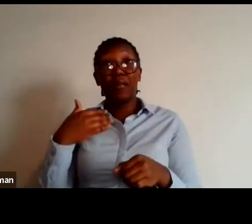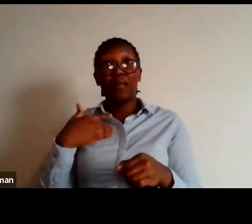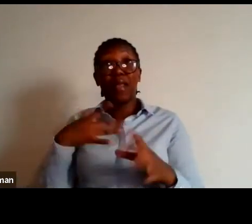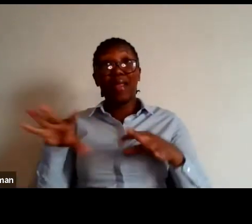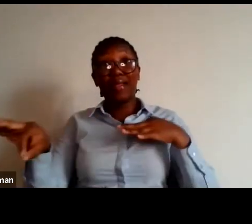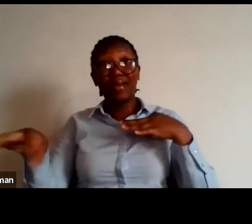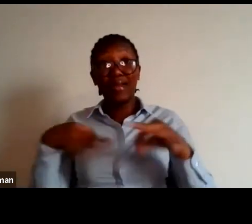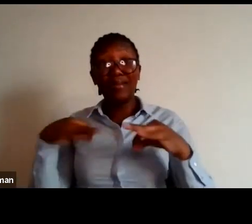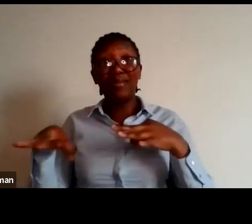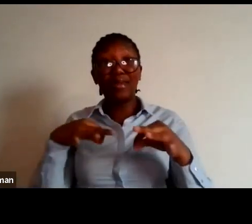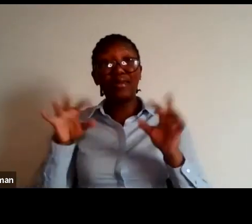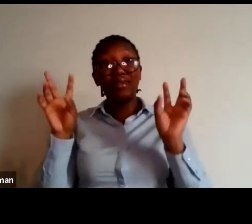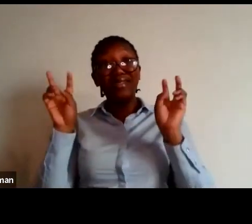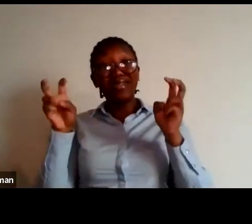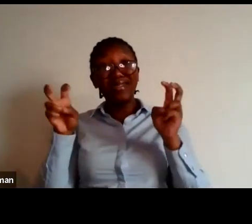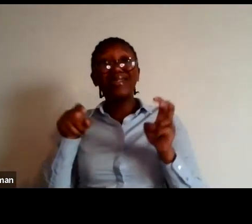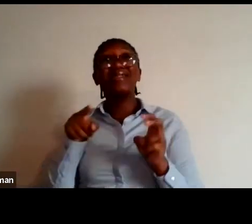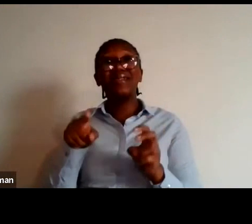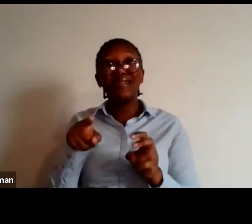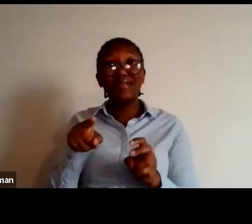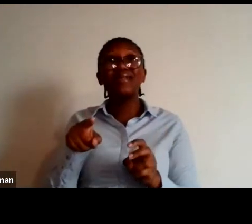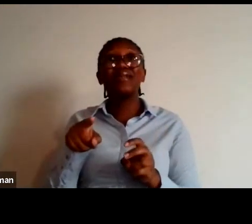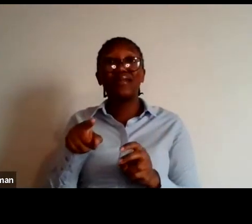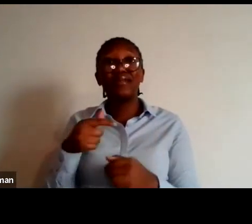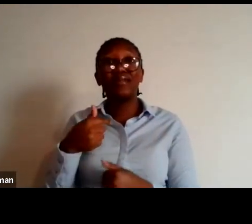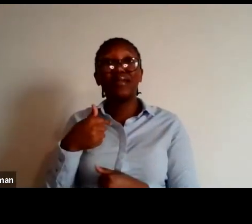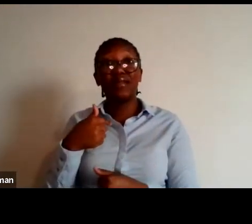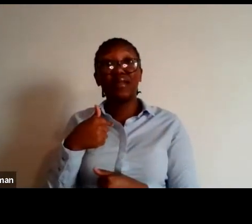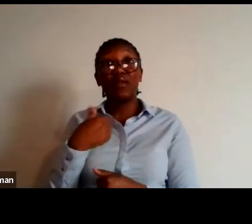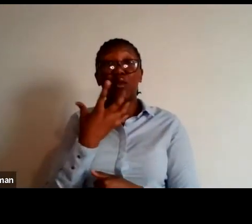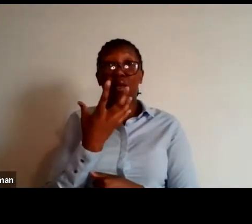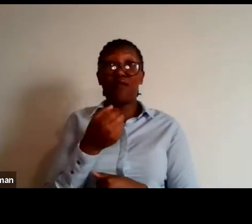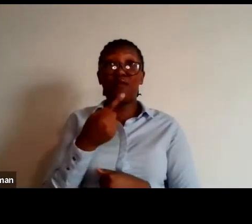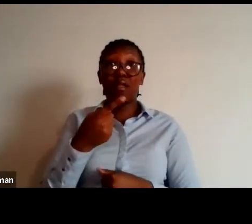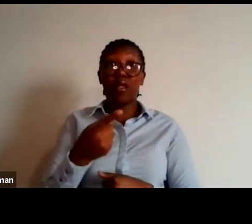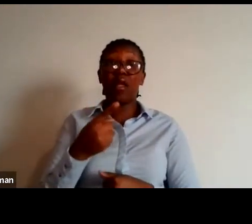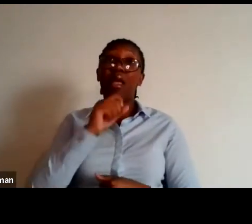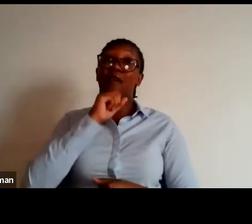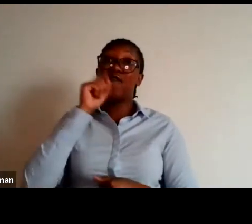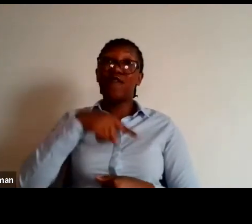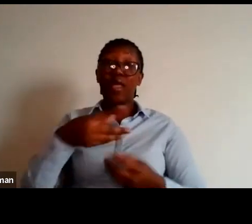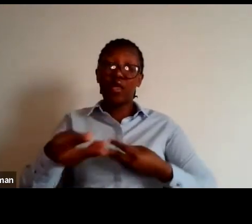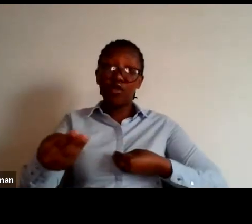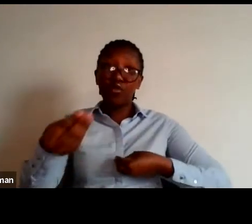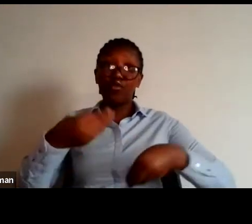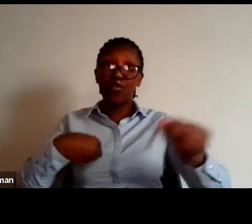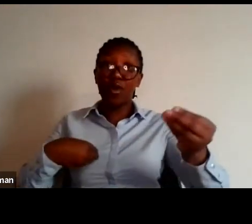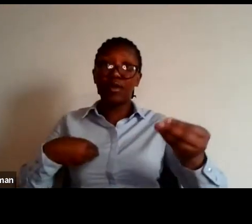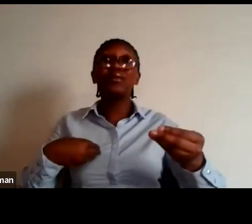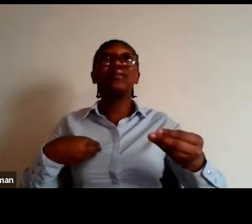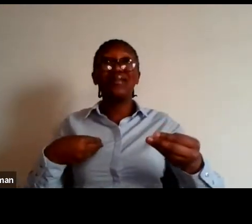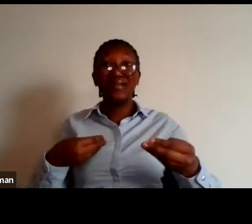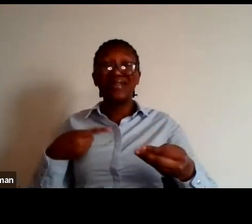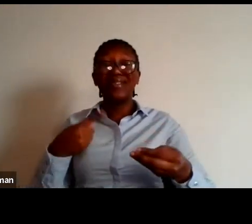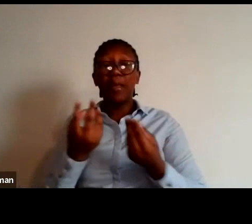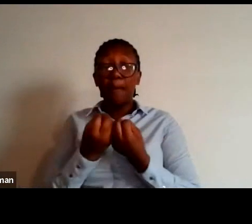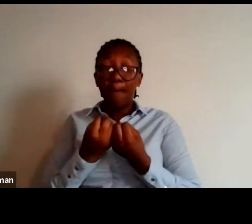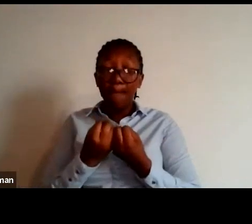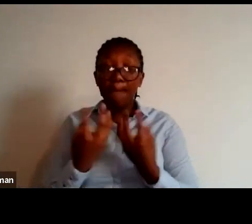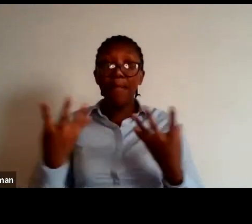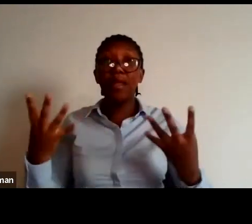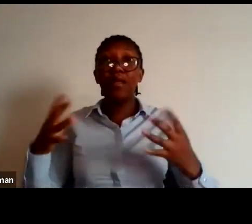that particular matter, I will indicate that due to illicit trade, many of the activities that